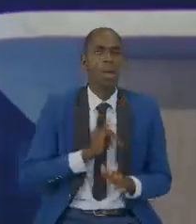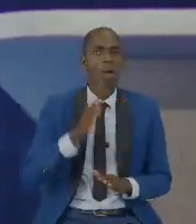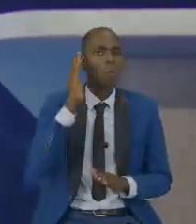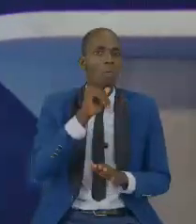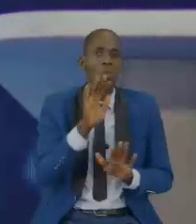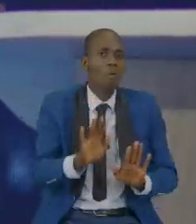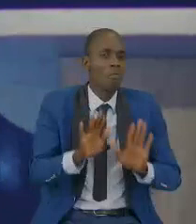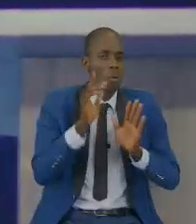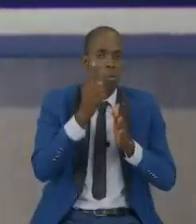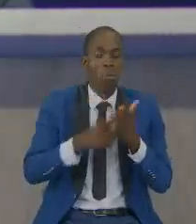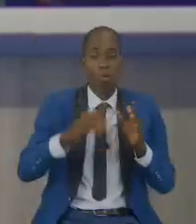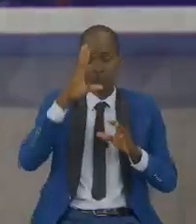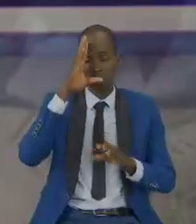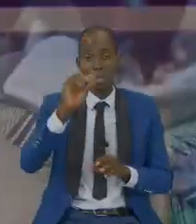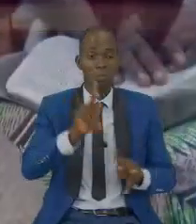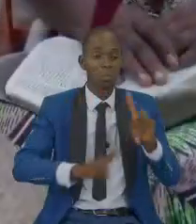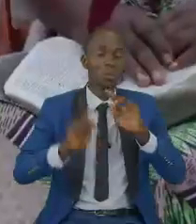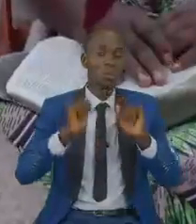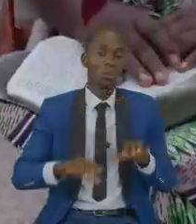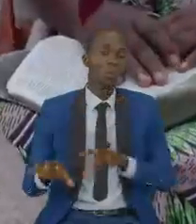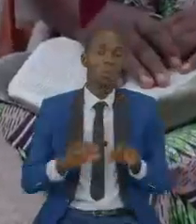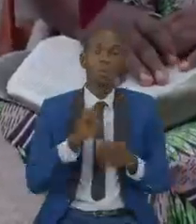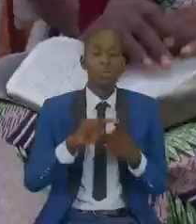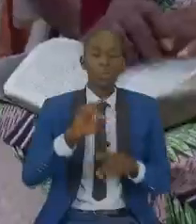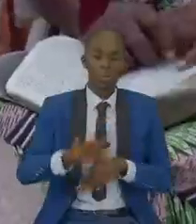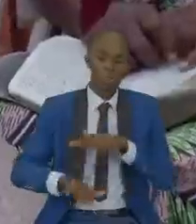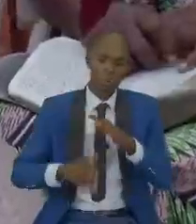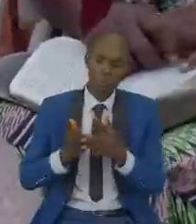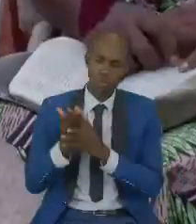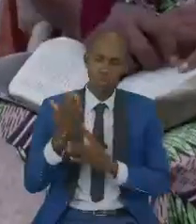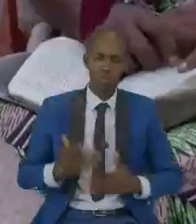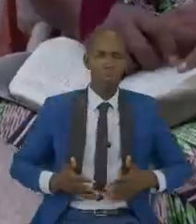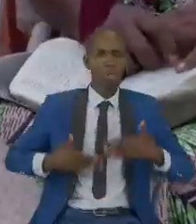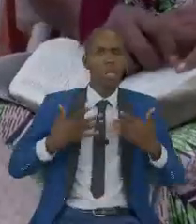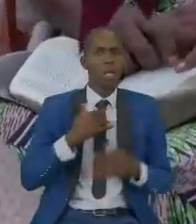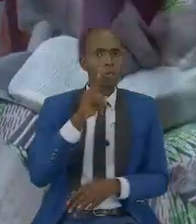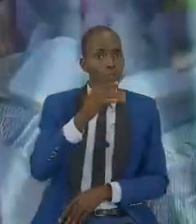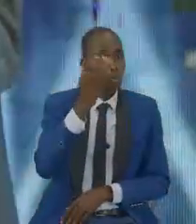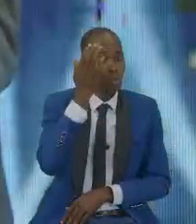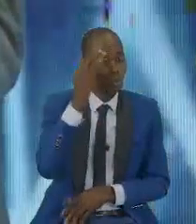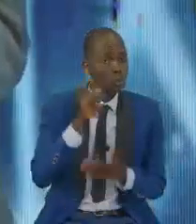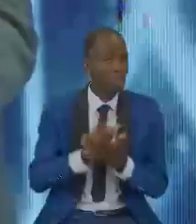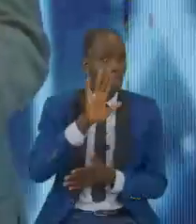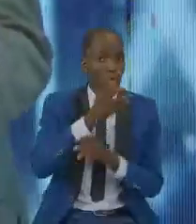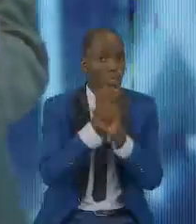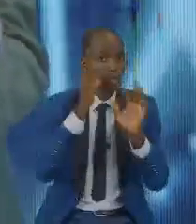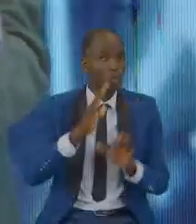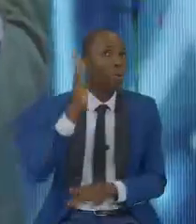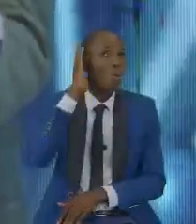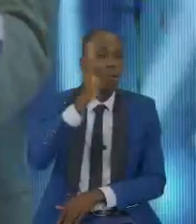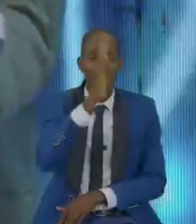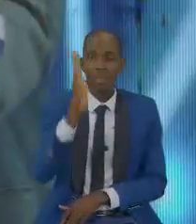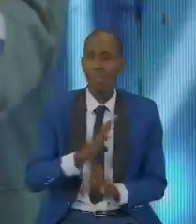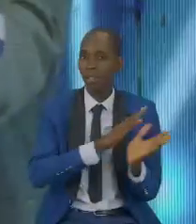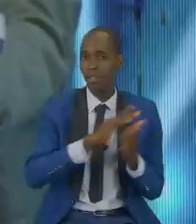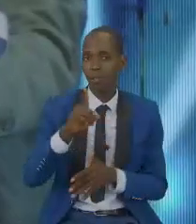what man can do. When you walk through life and you know that your Savior will never leave you, your sanctity fire